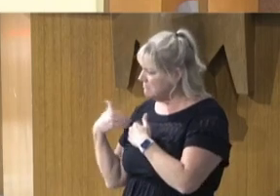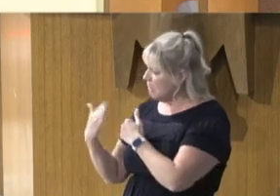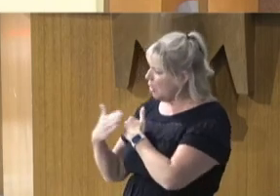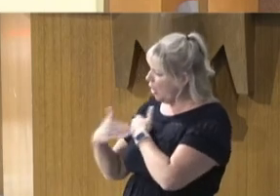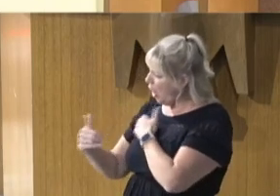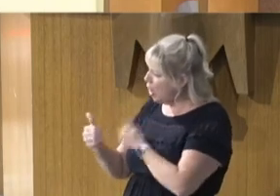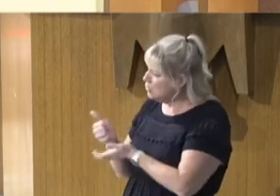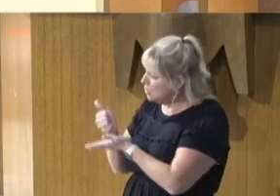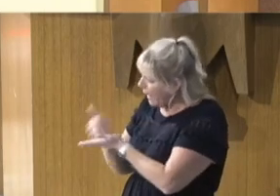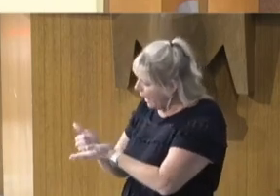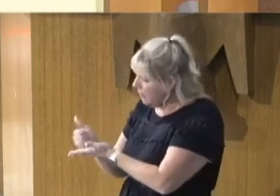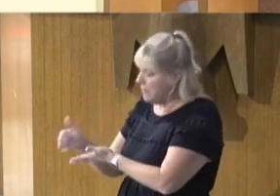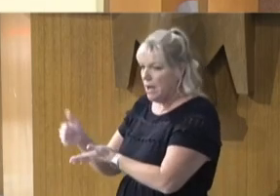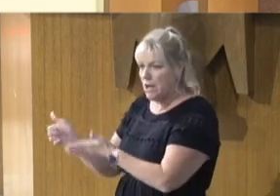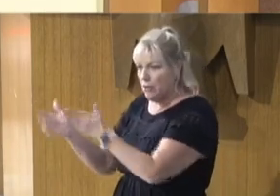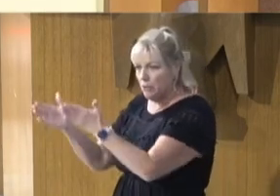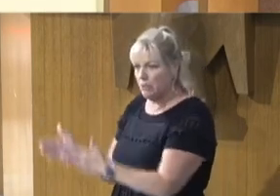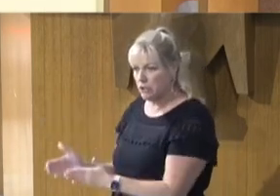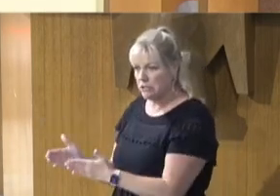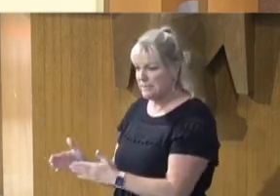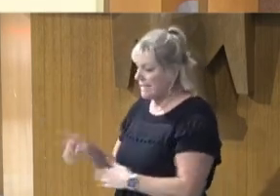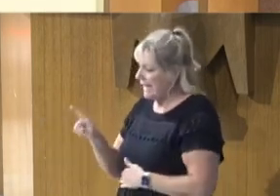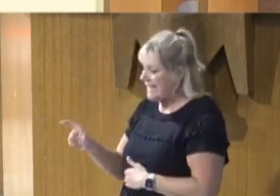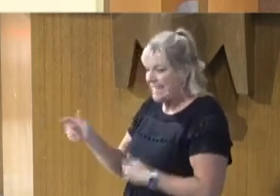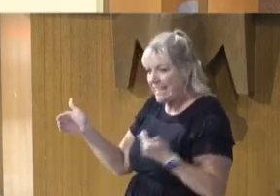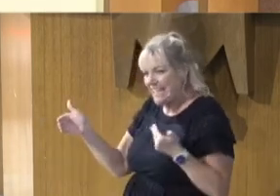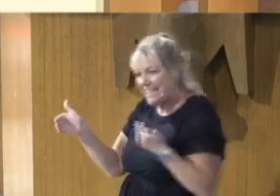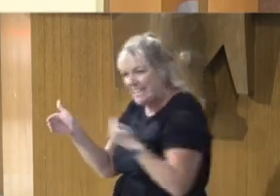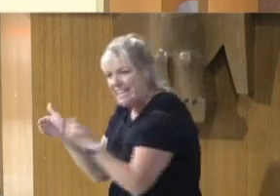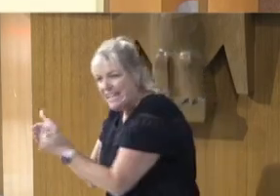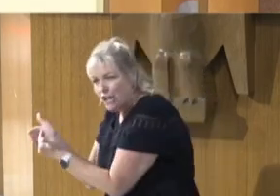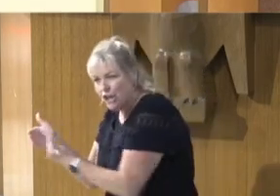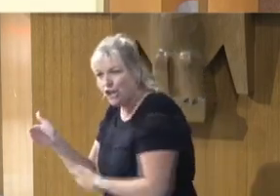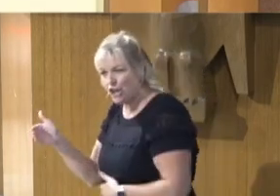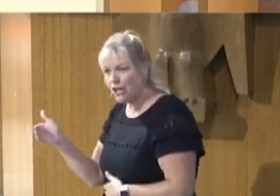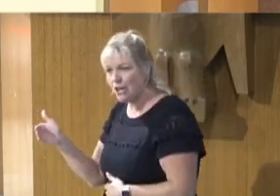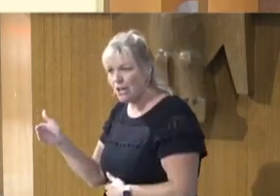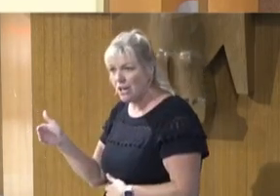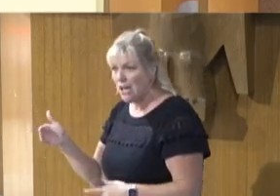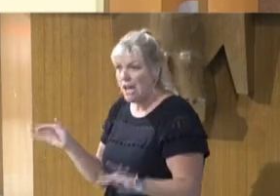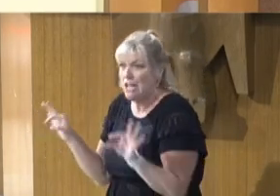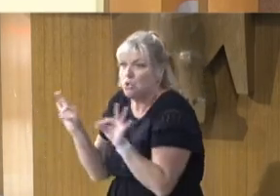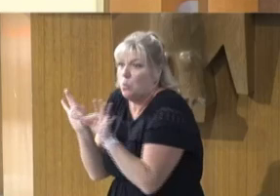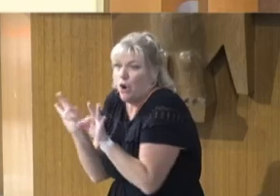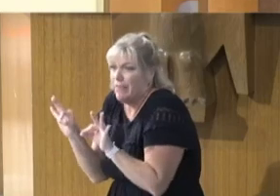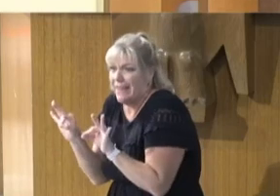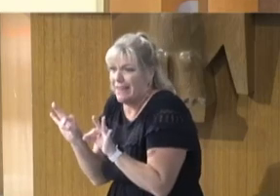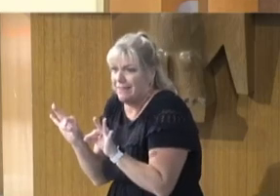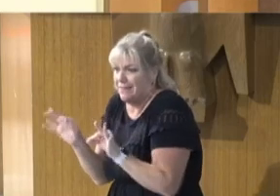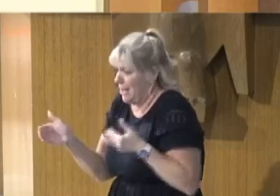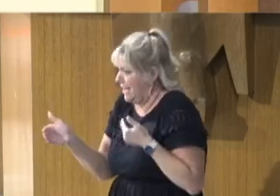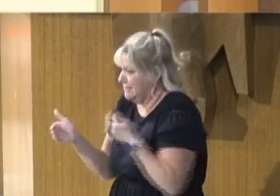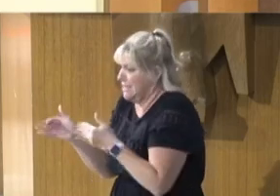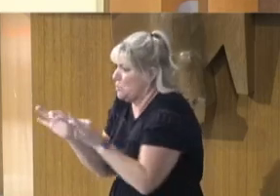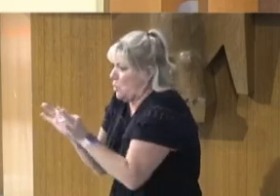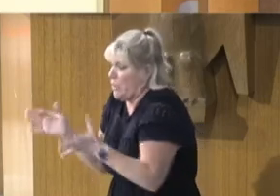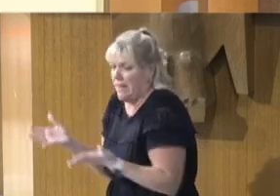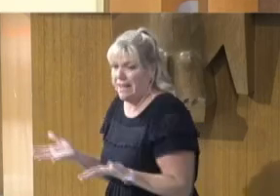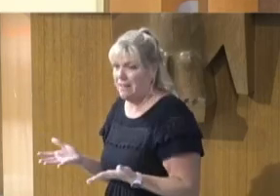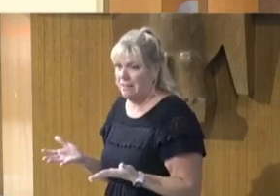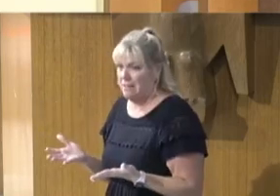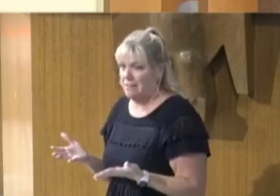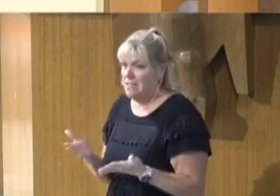coming nearer, worth the cost, whatever it may end up being. And for the record,